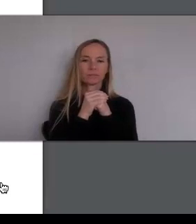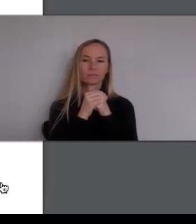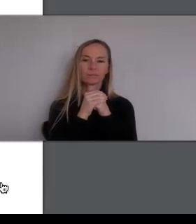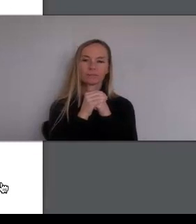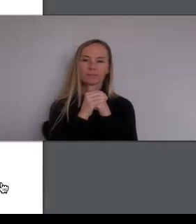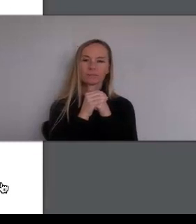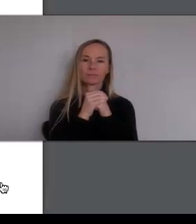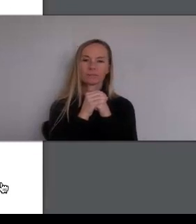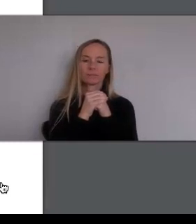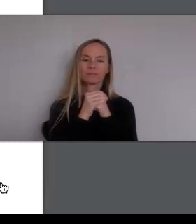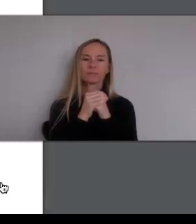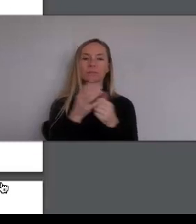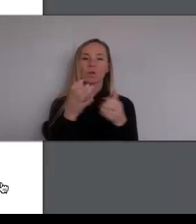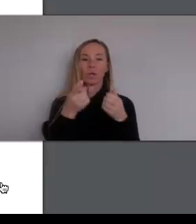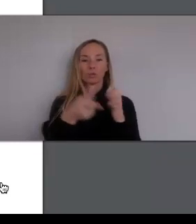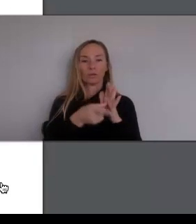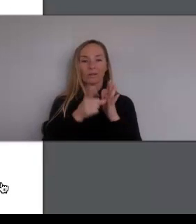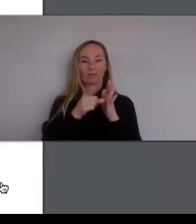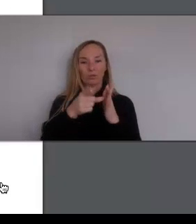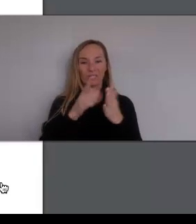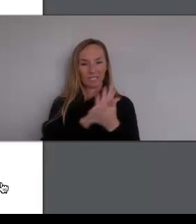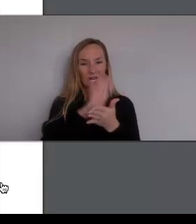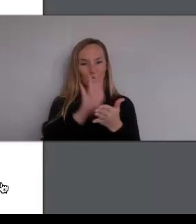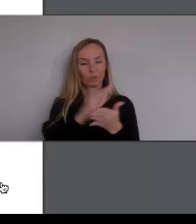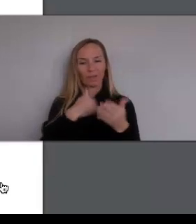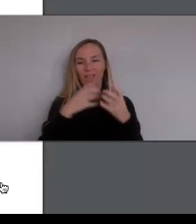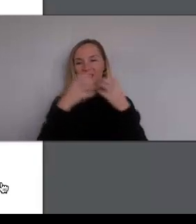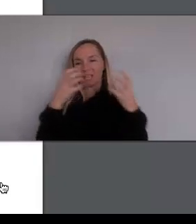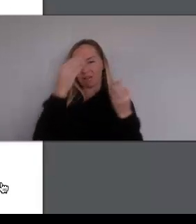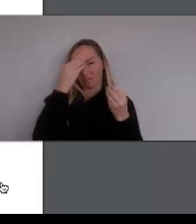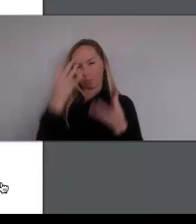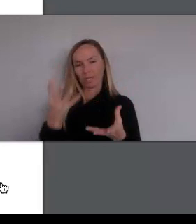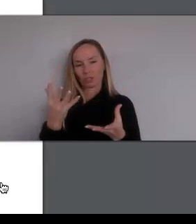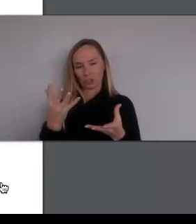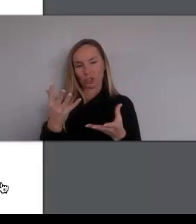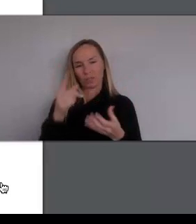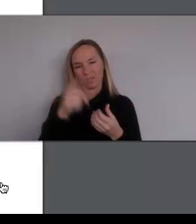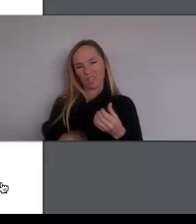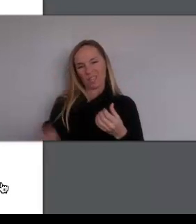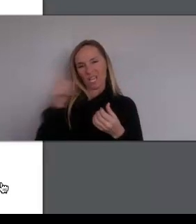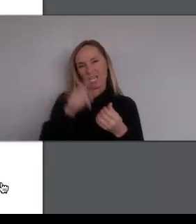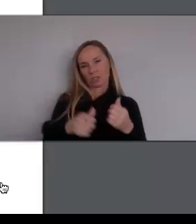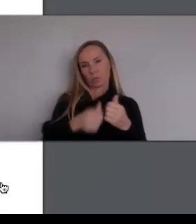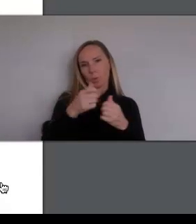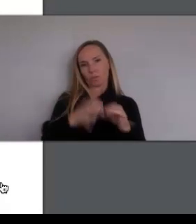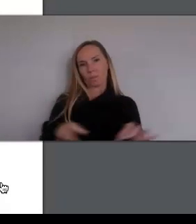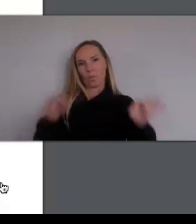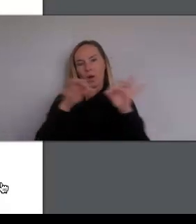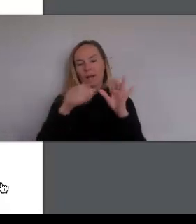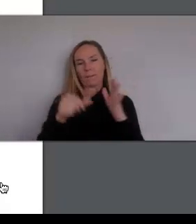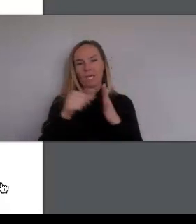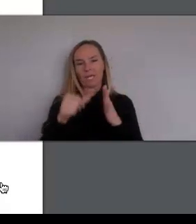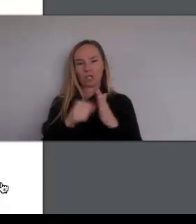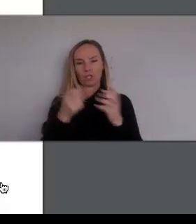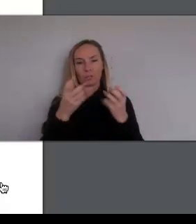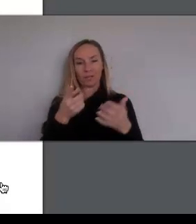So I want you to review this document. It has a lot of information, but this is the most important page here. I know many